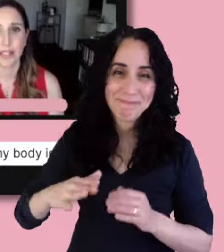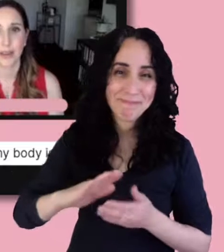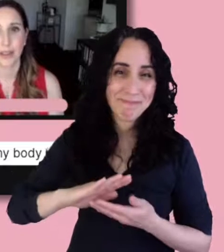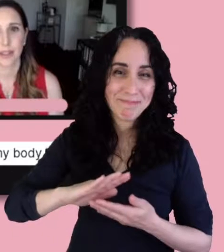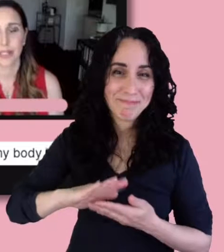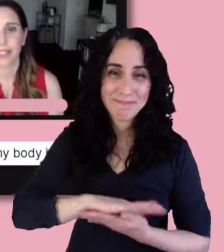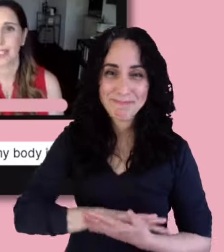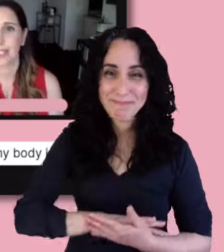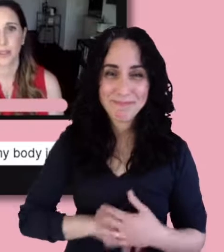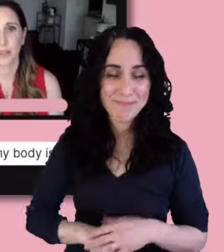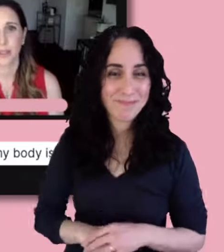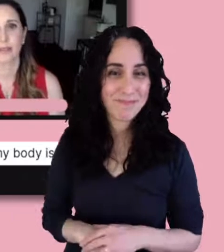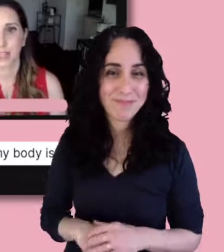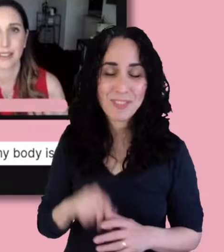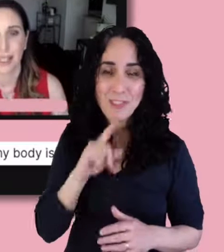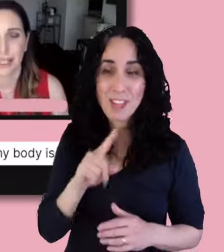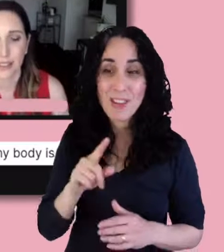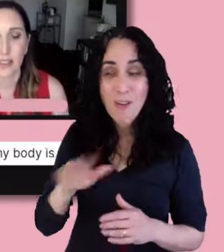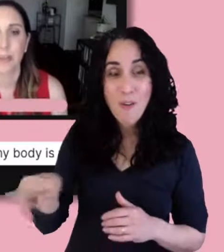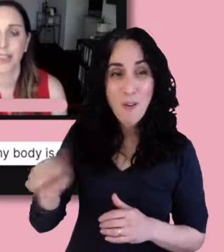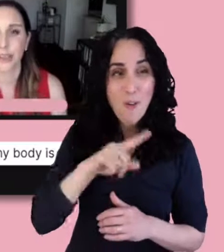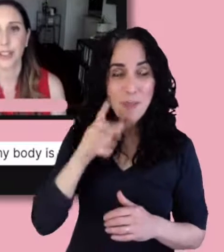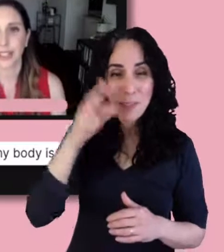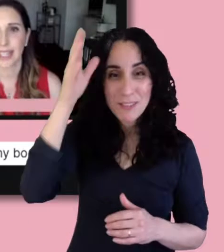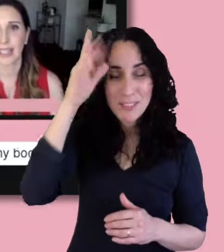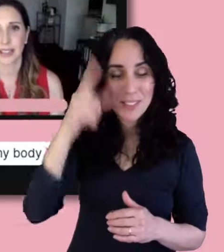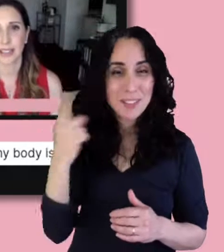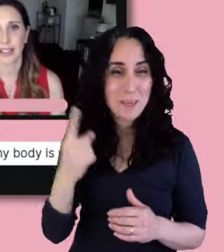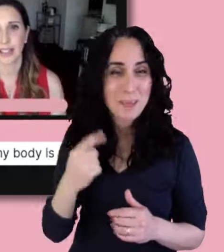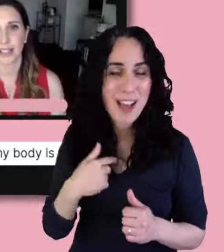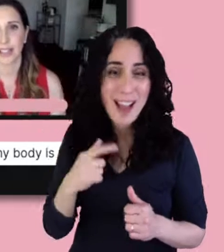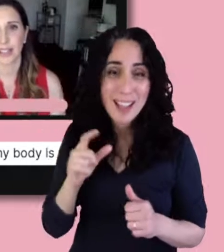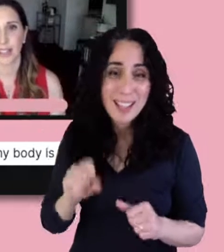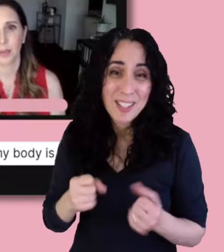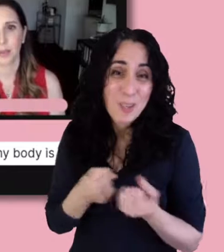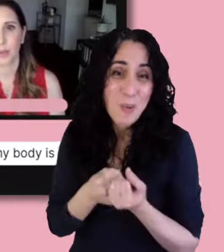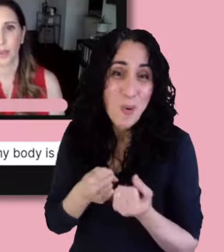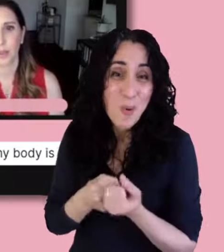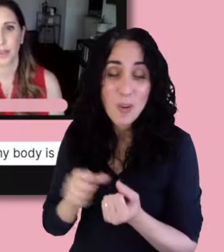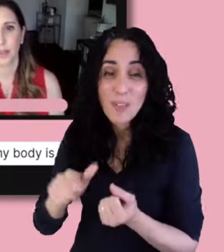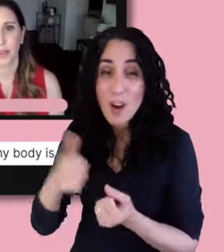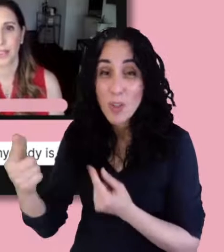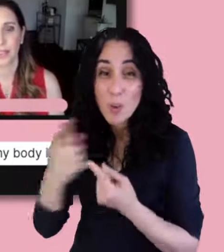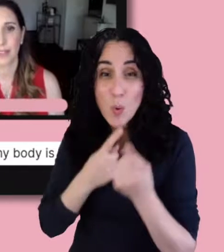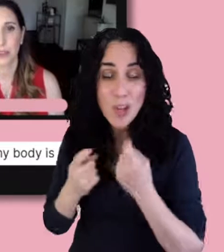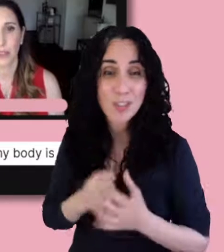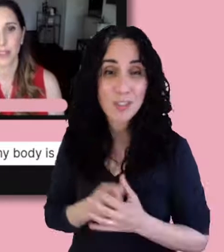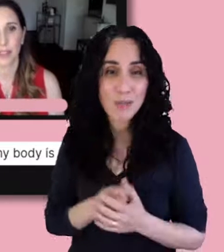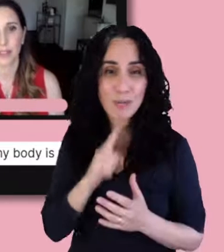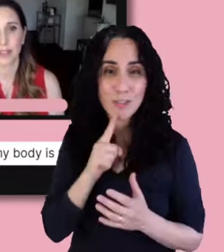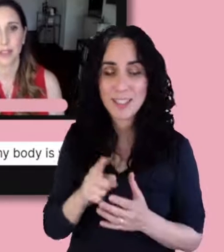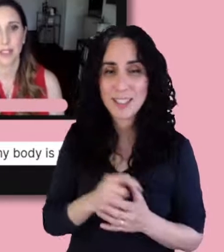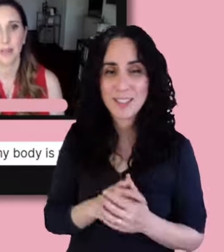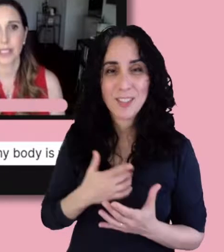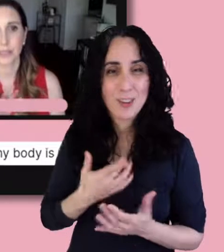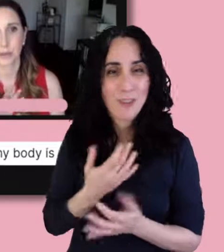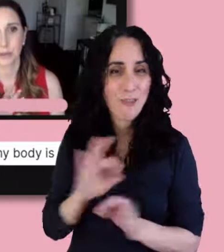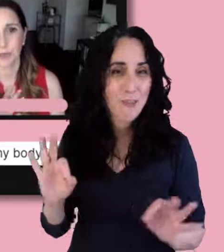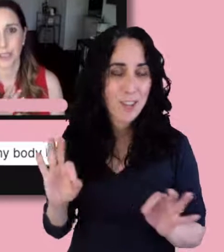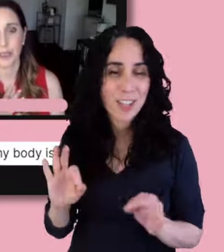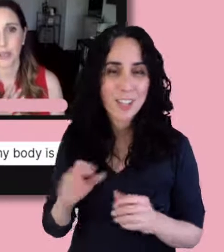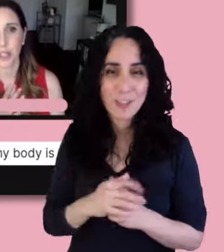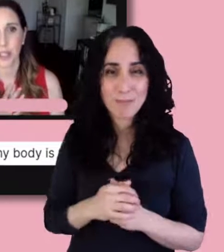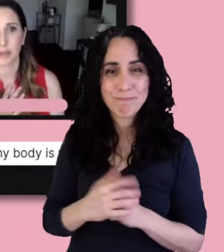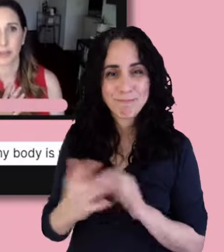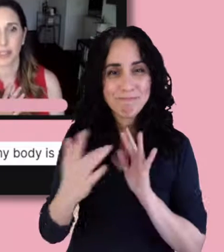parents out there, like, if there's not like, but if there is anything that I can help support with, or you have any other questions, please feel